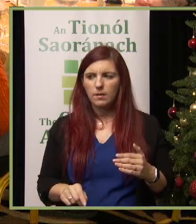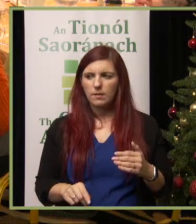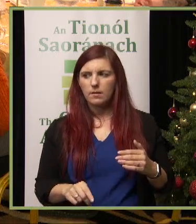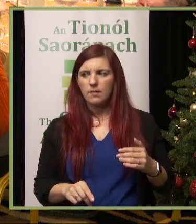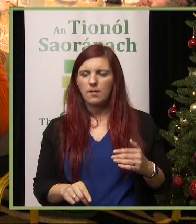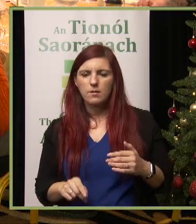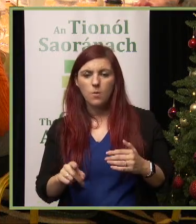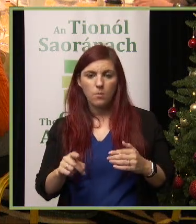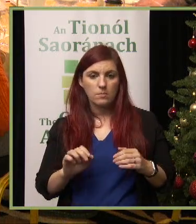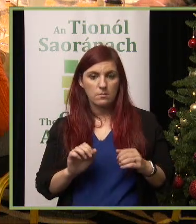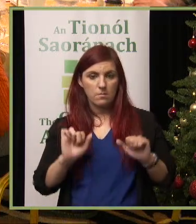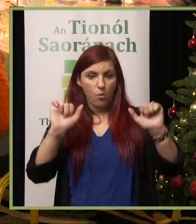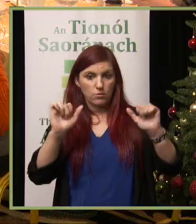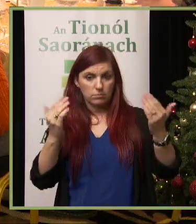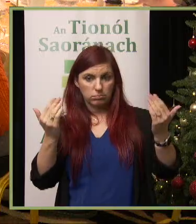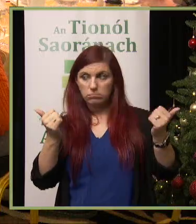And those against?